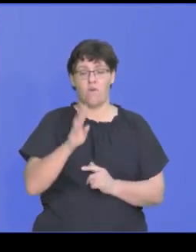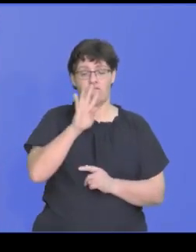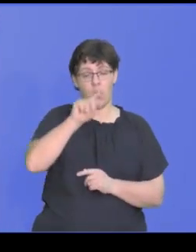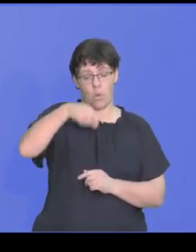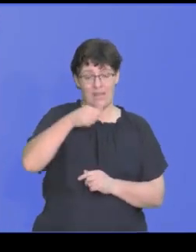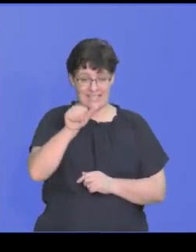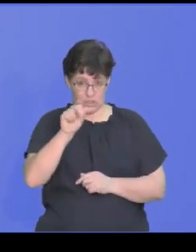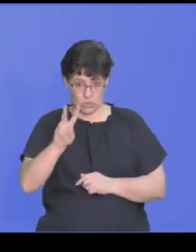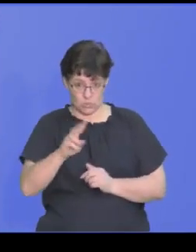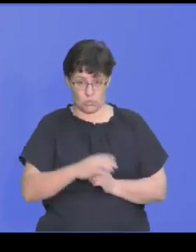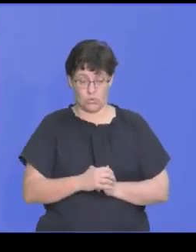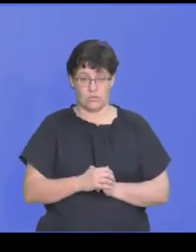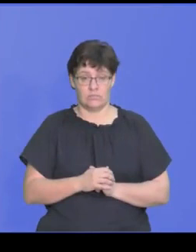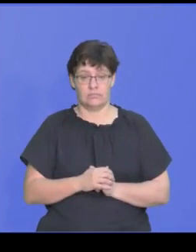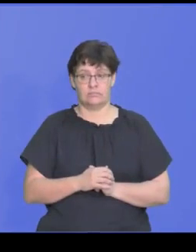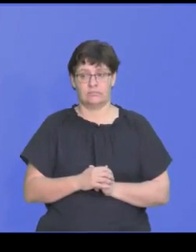4.62.